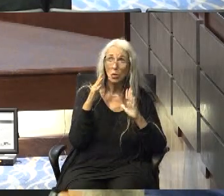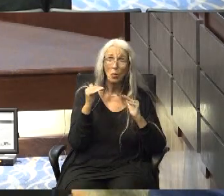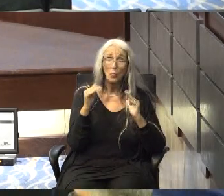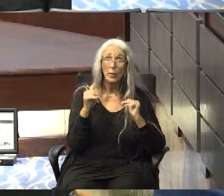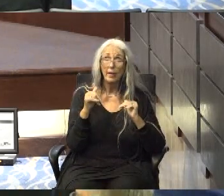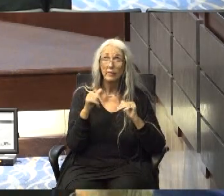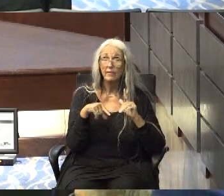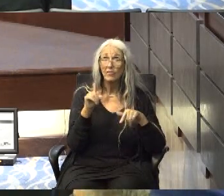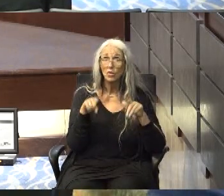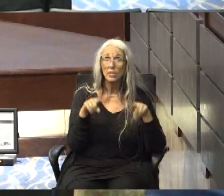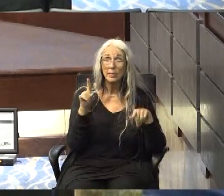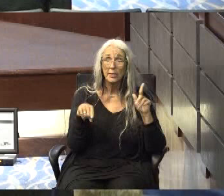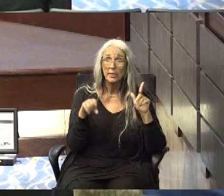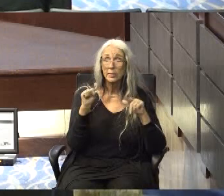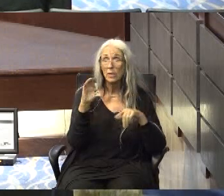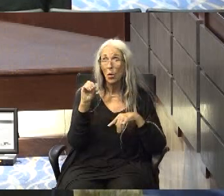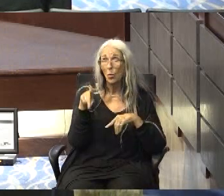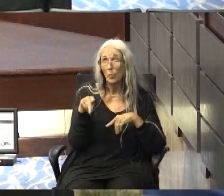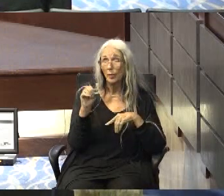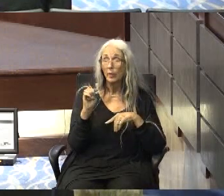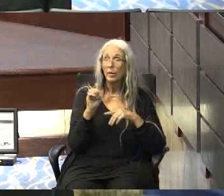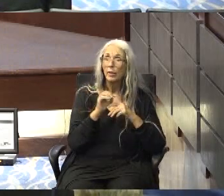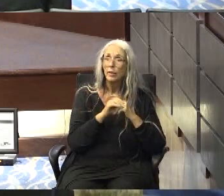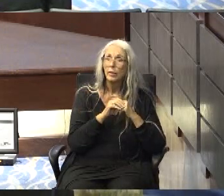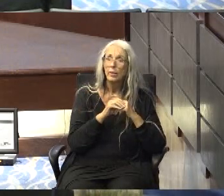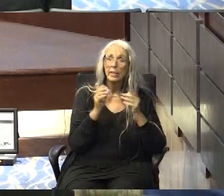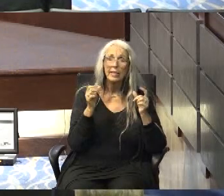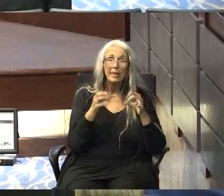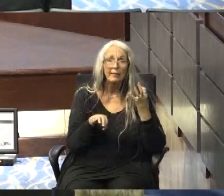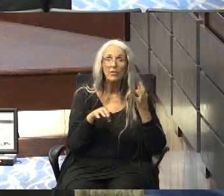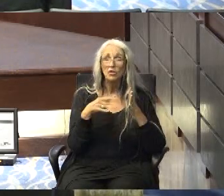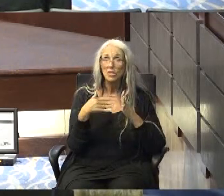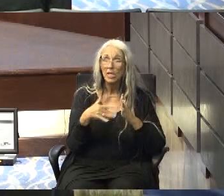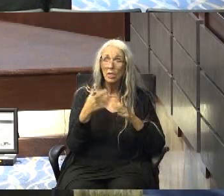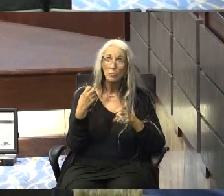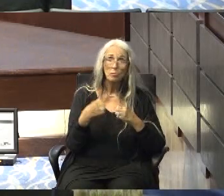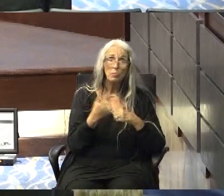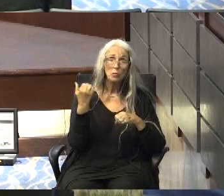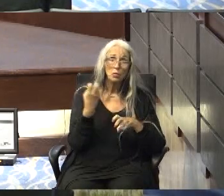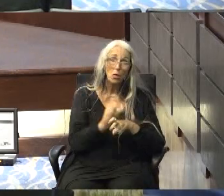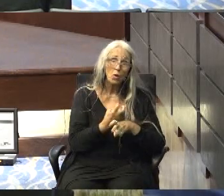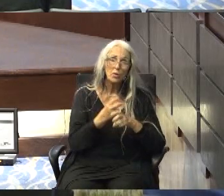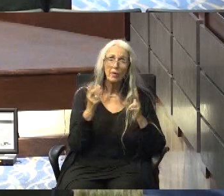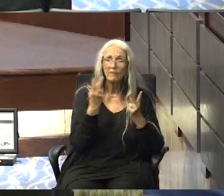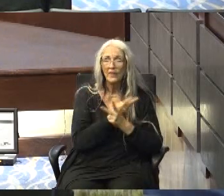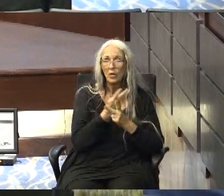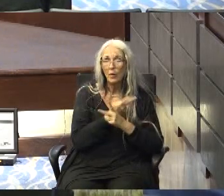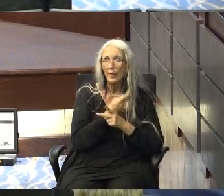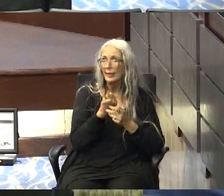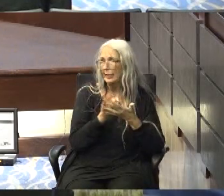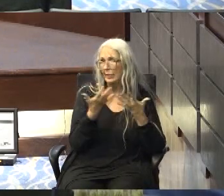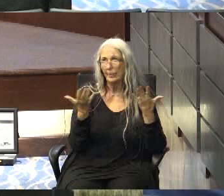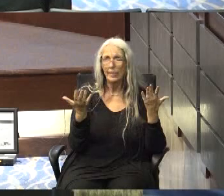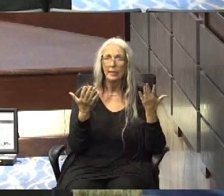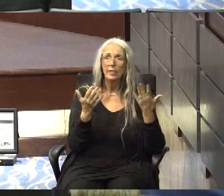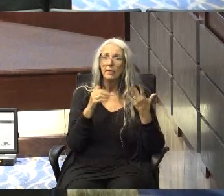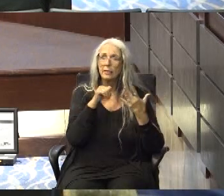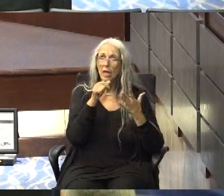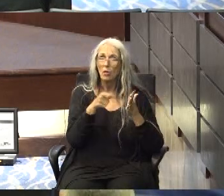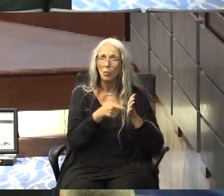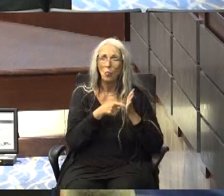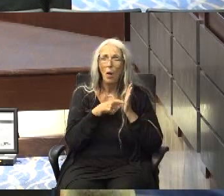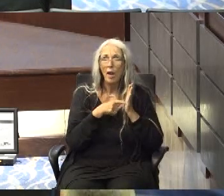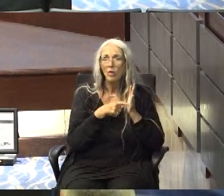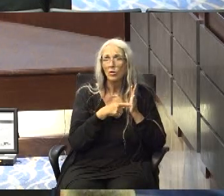of scope. You always, if you study hard enough, you can figure out anything. So it's not like it has to just be those